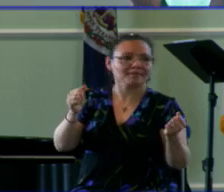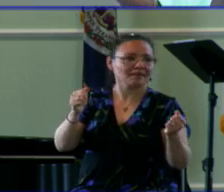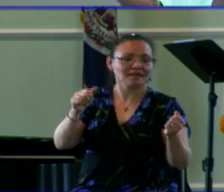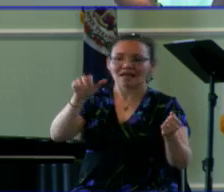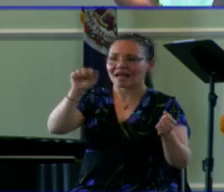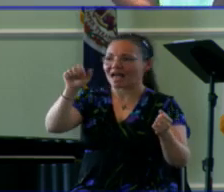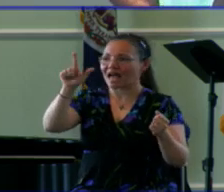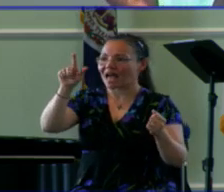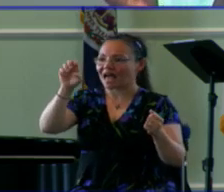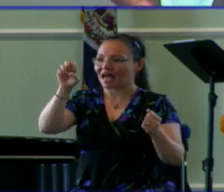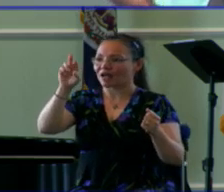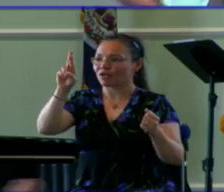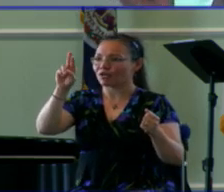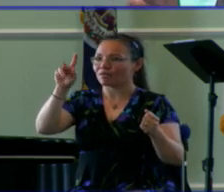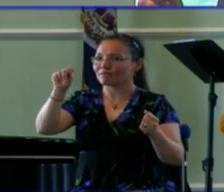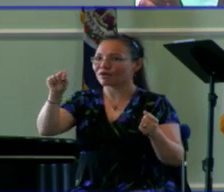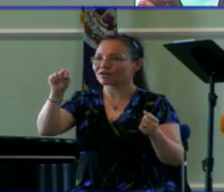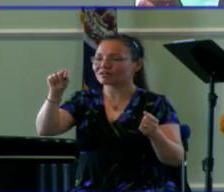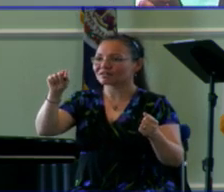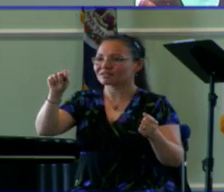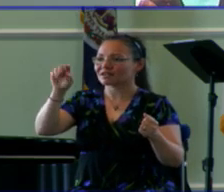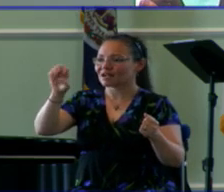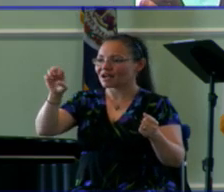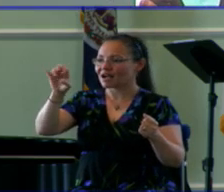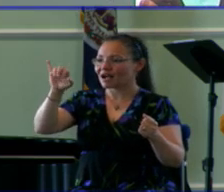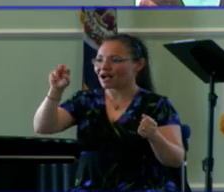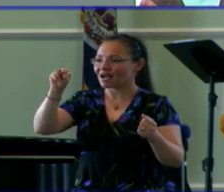bright mind. That's what he said.